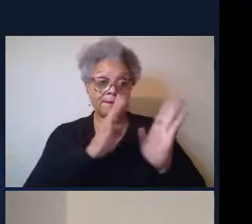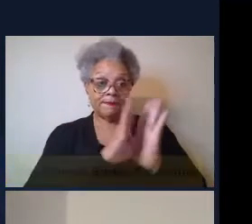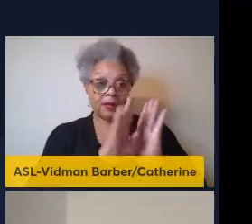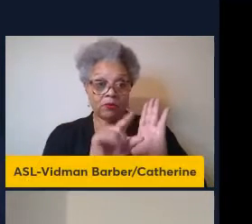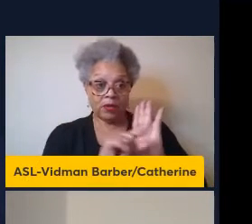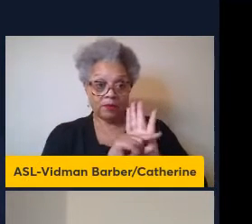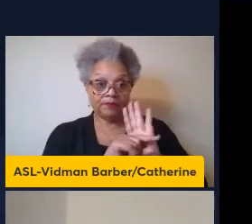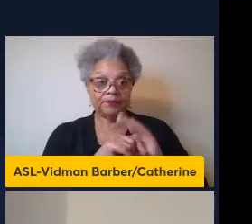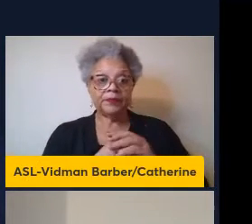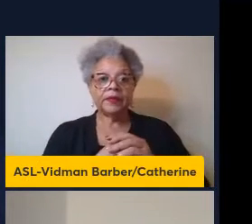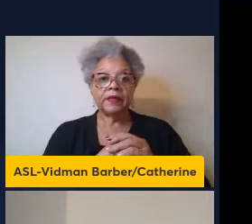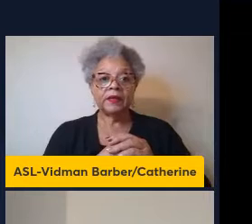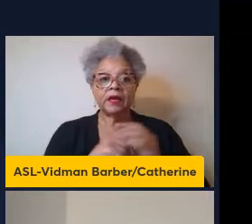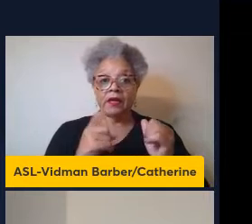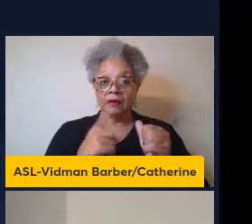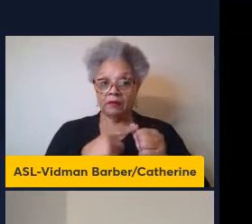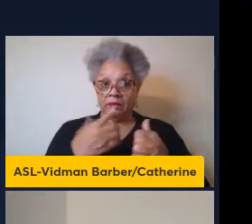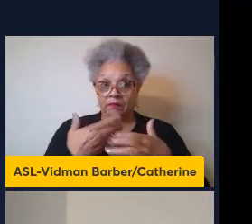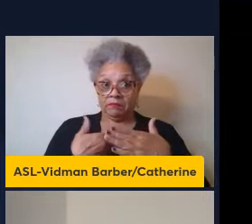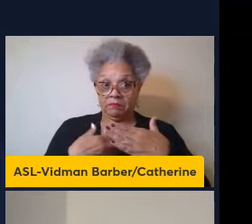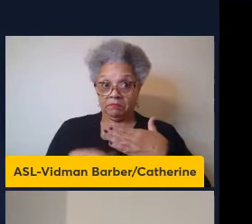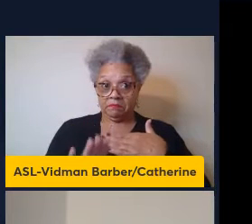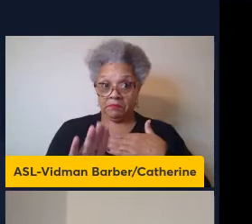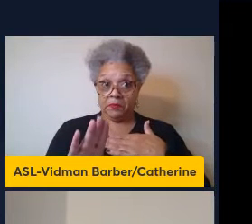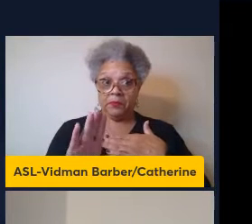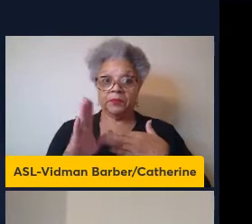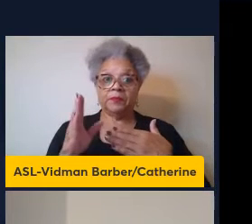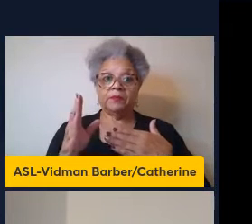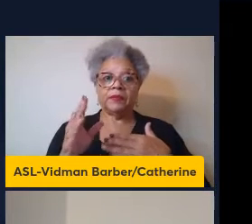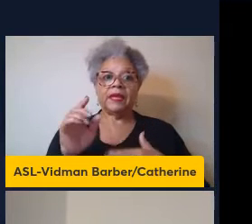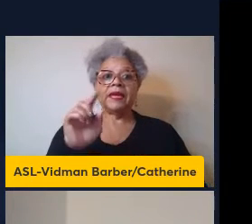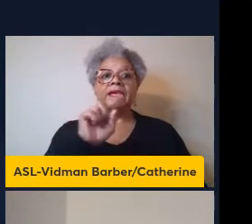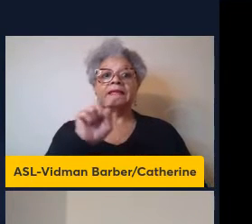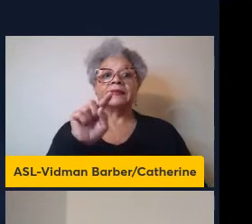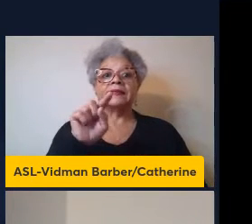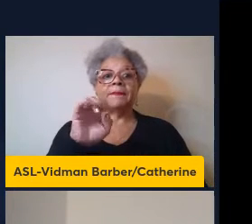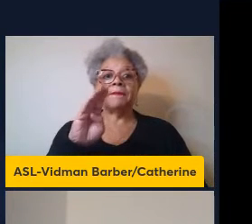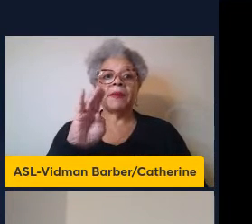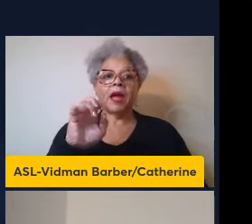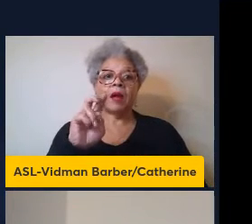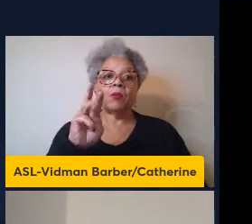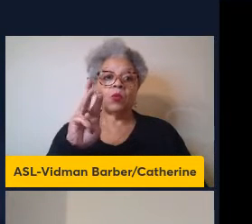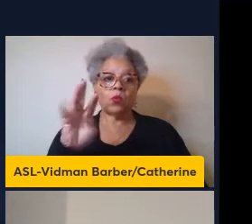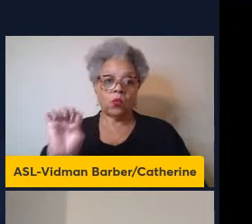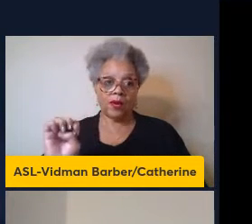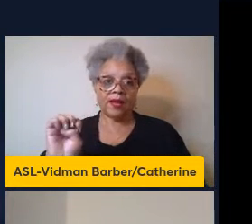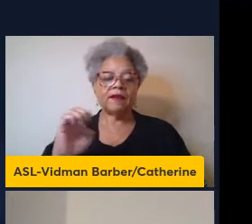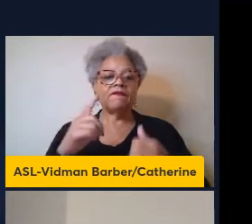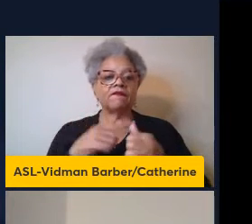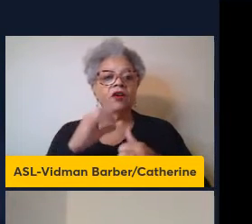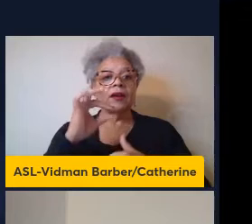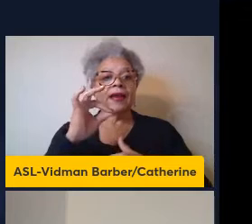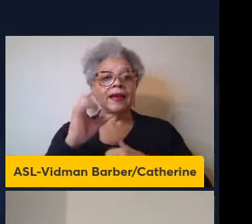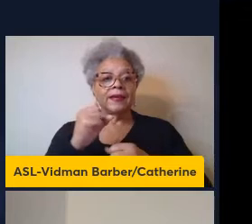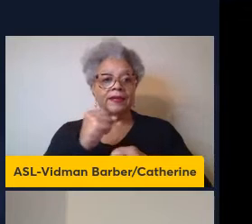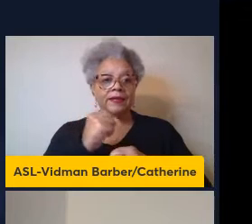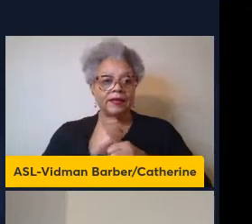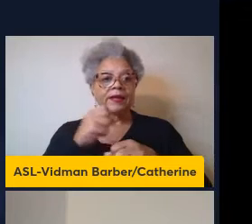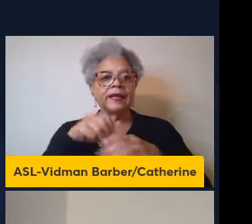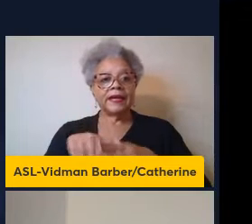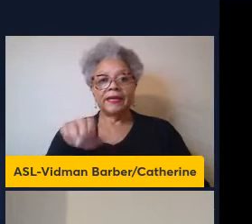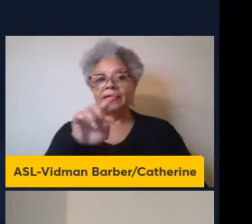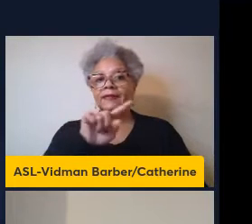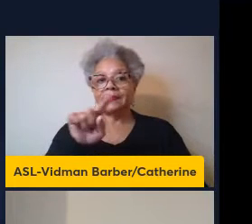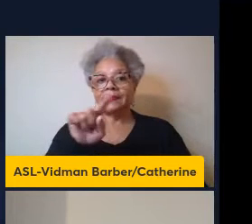So originally I'm born, I was born in Zimbabwe, and I spent the first eight years in Zimbabwe.